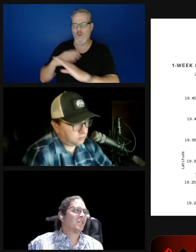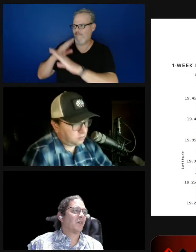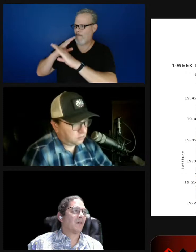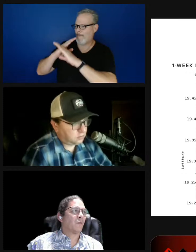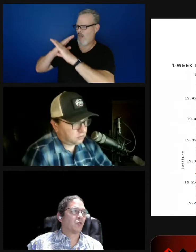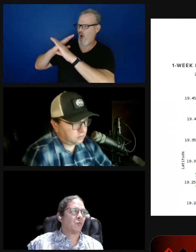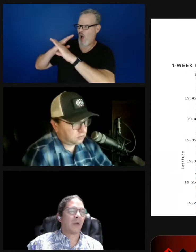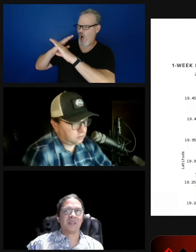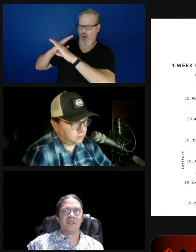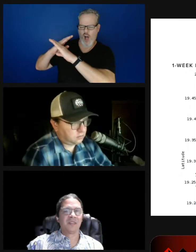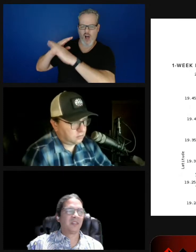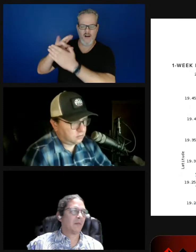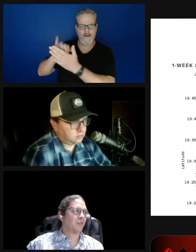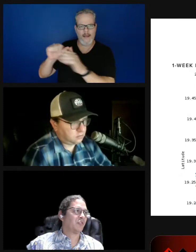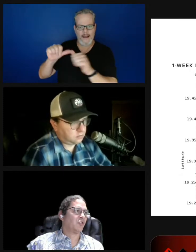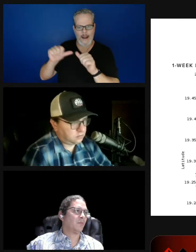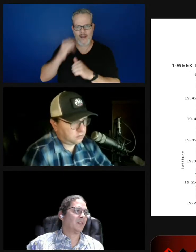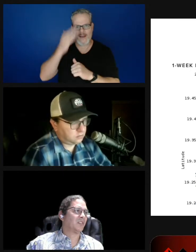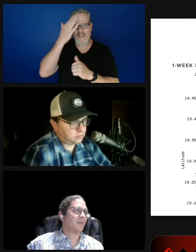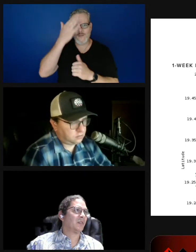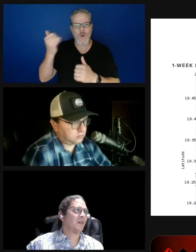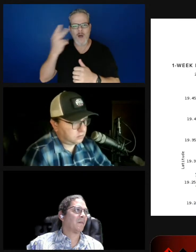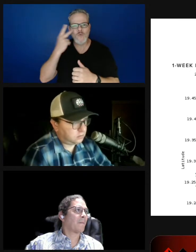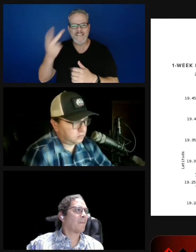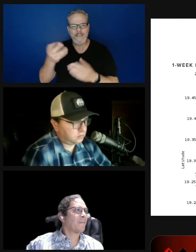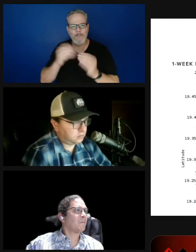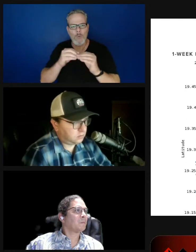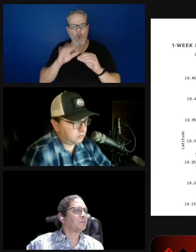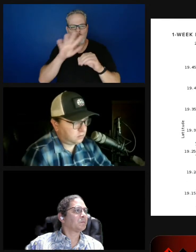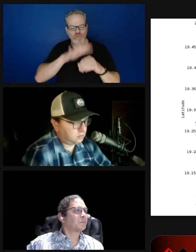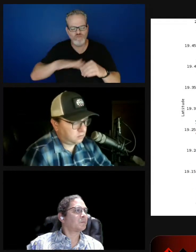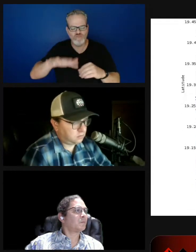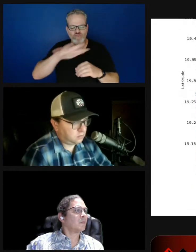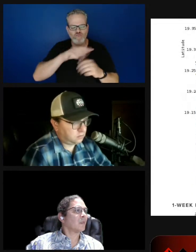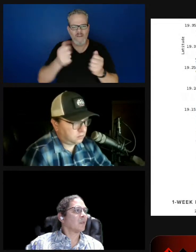from the center, which is why we see the eruption resume at the summit here.